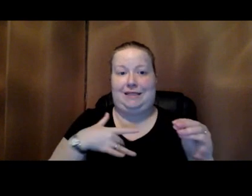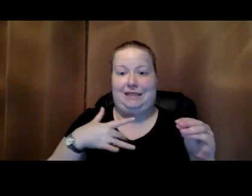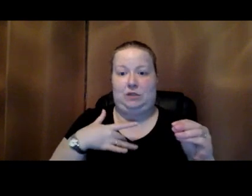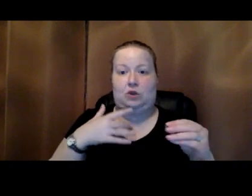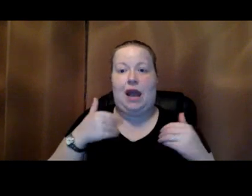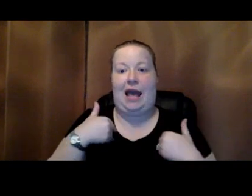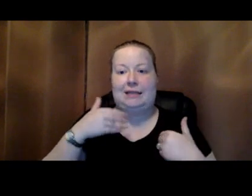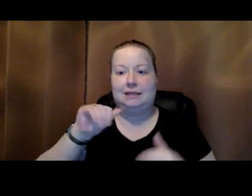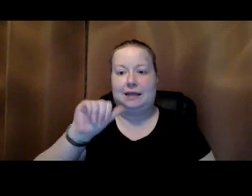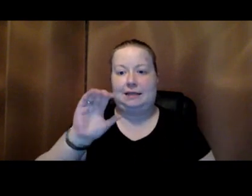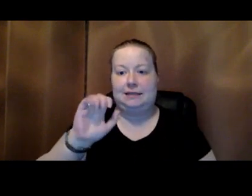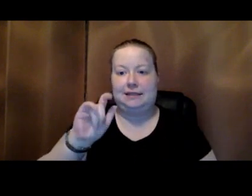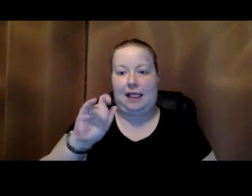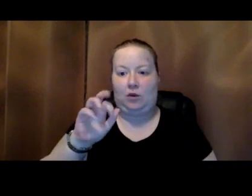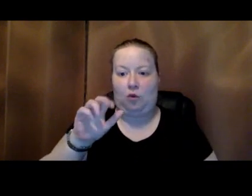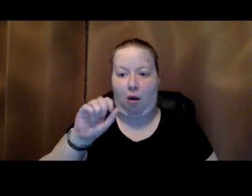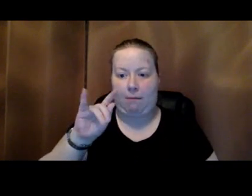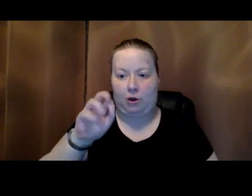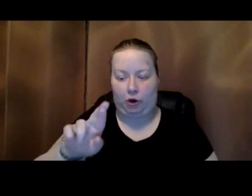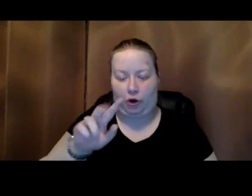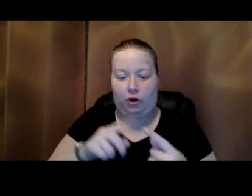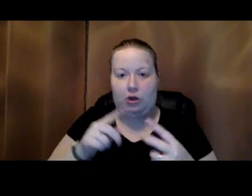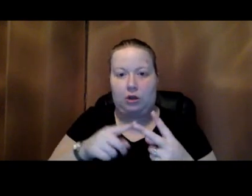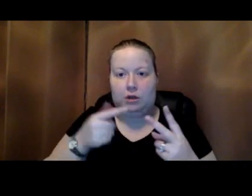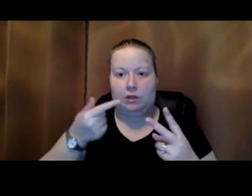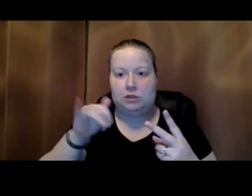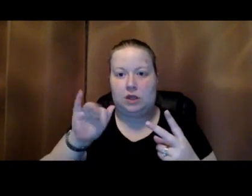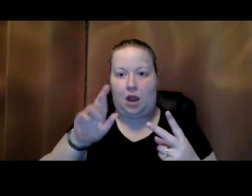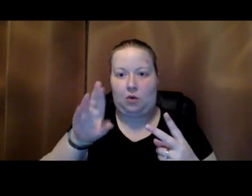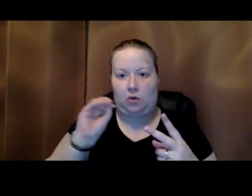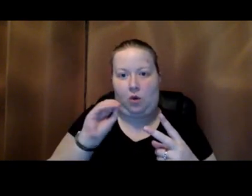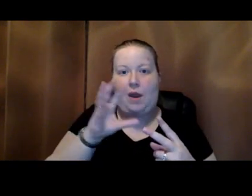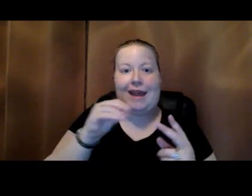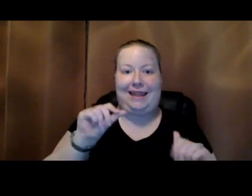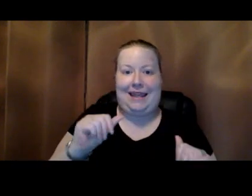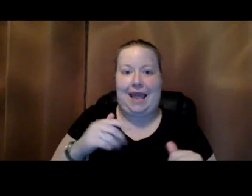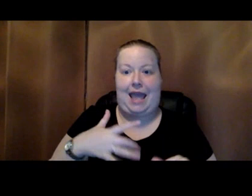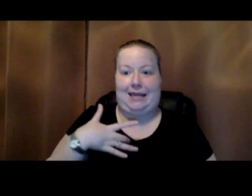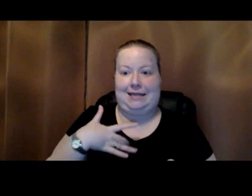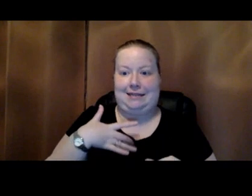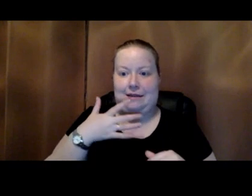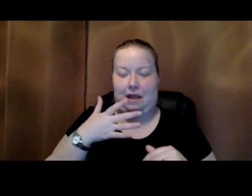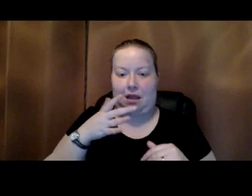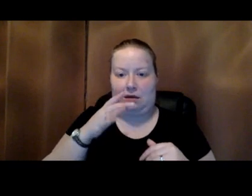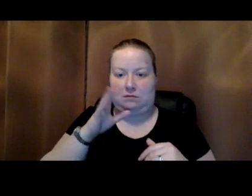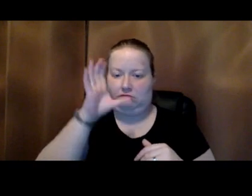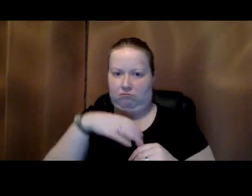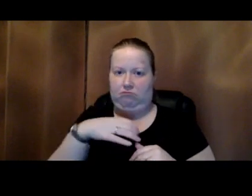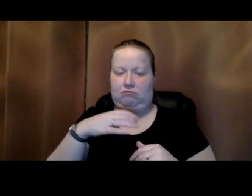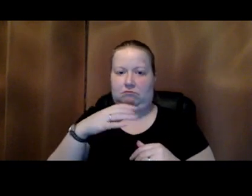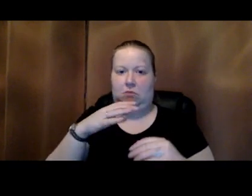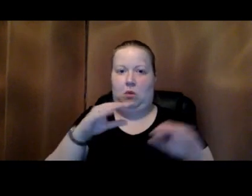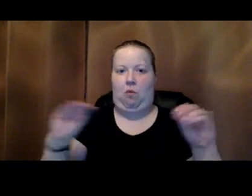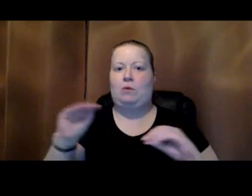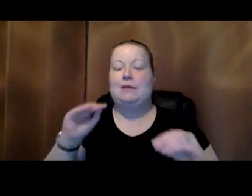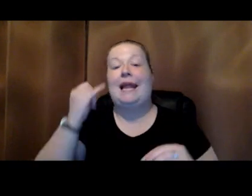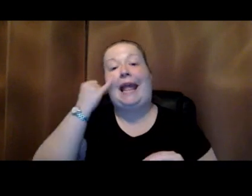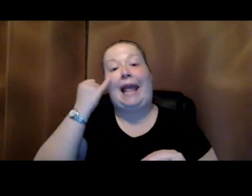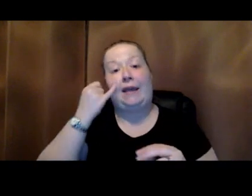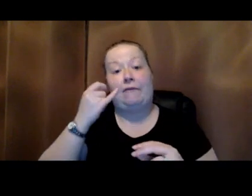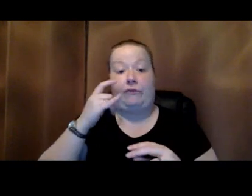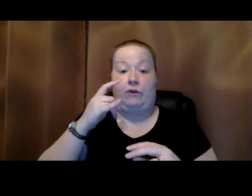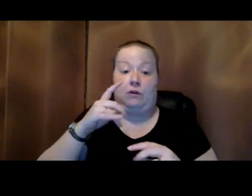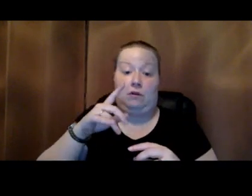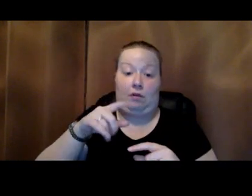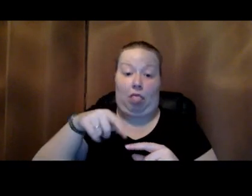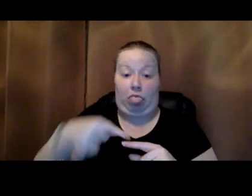accelerometer and a gyro, and it would automatically detect unusual motion. So if the user dropped the stick or fell over, perhaps, and the